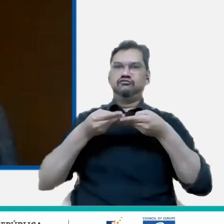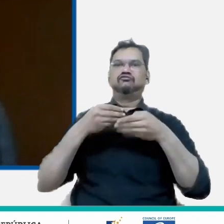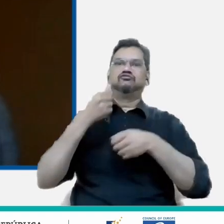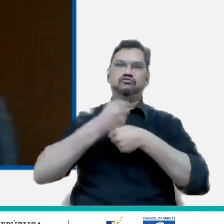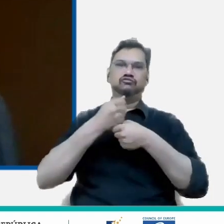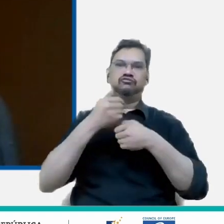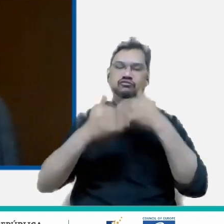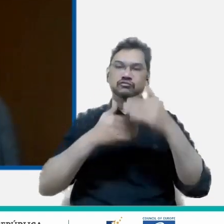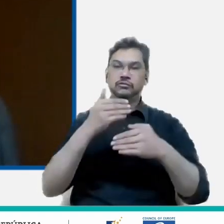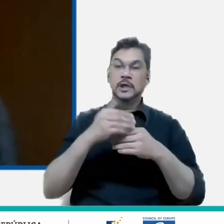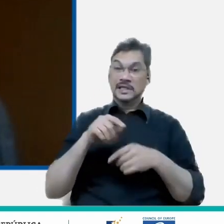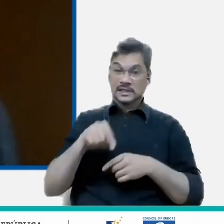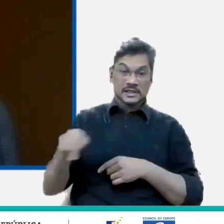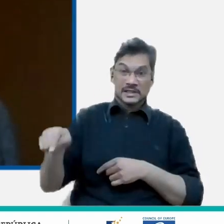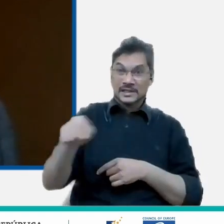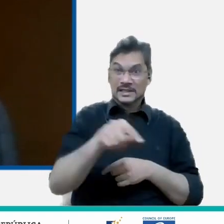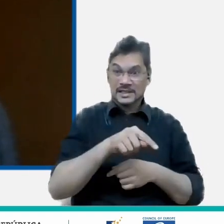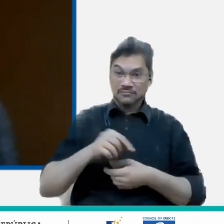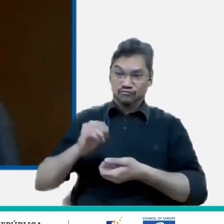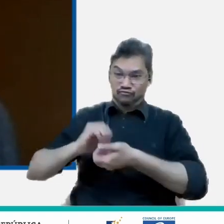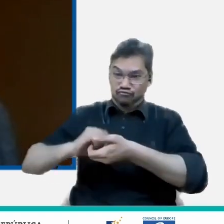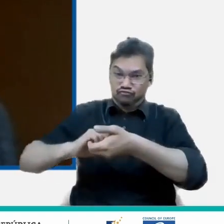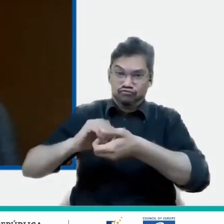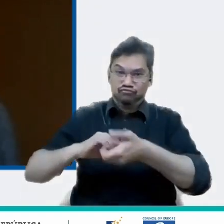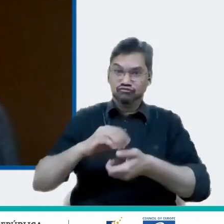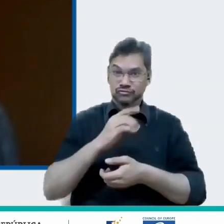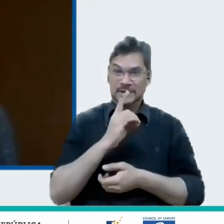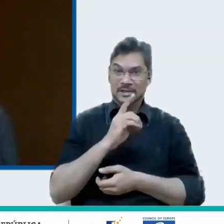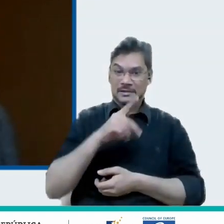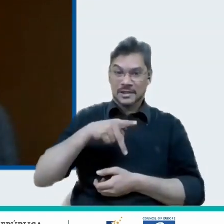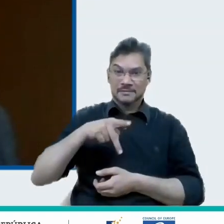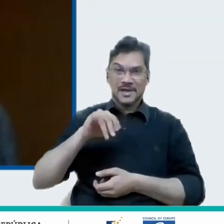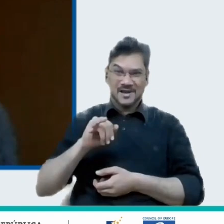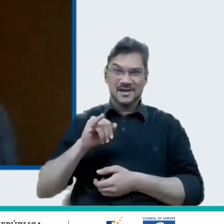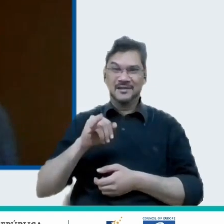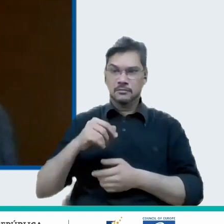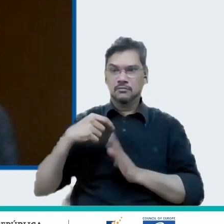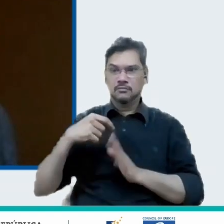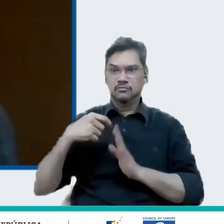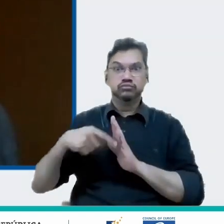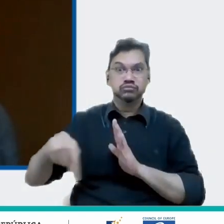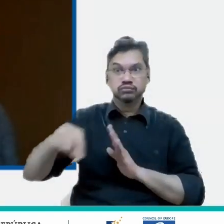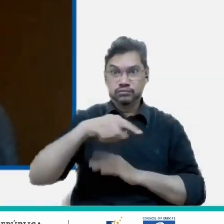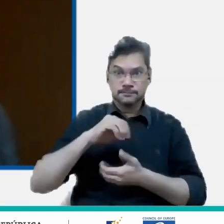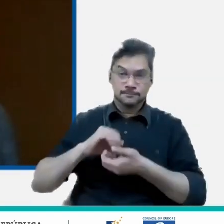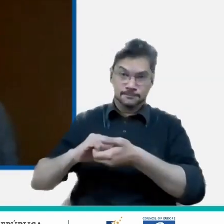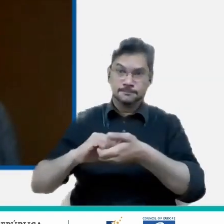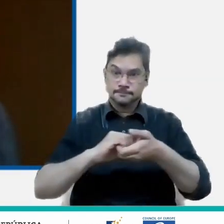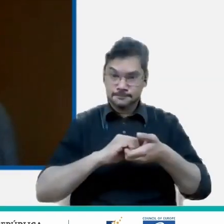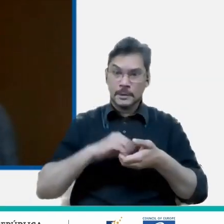DPPI, this year for us meant year one in implementing our strategic development plan for the next